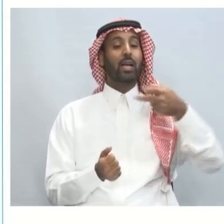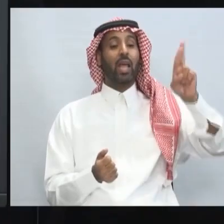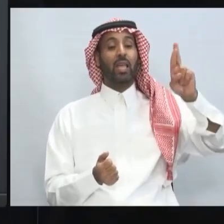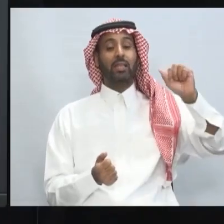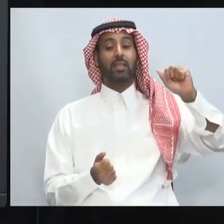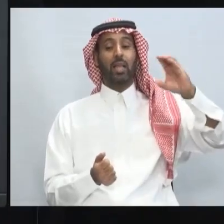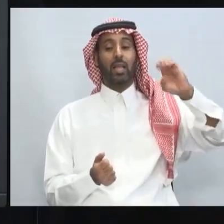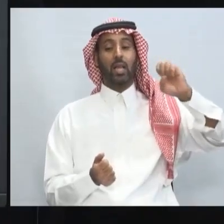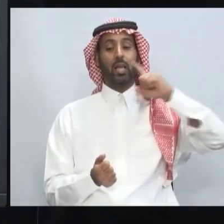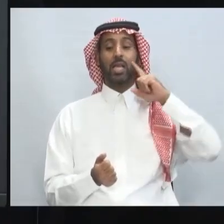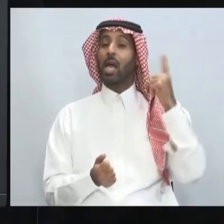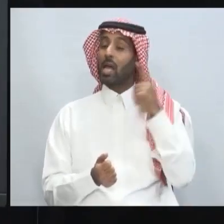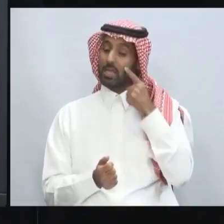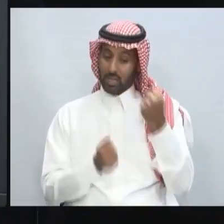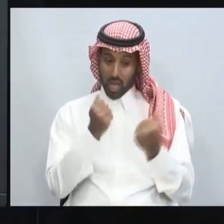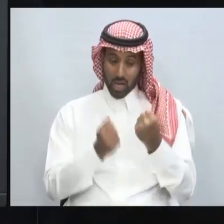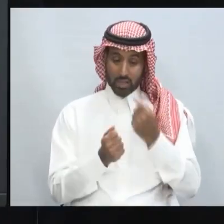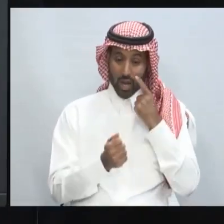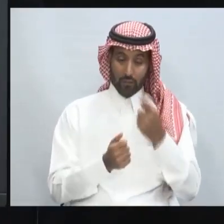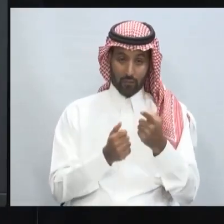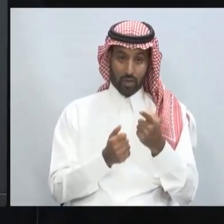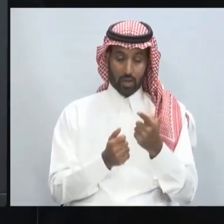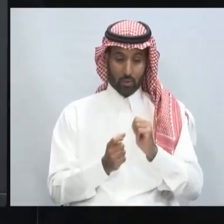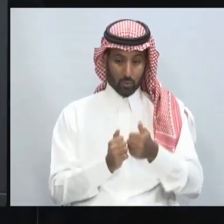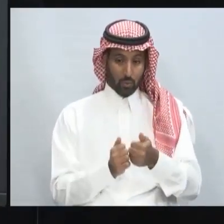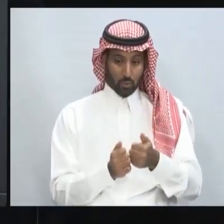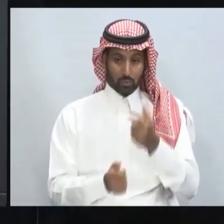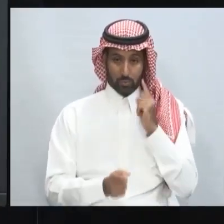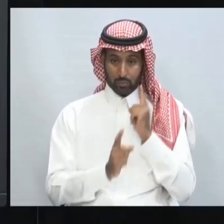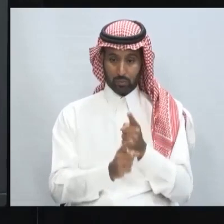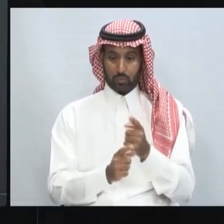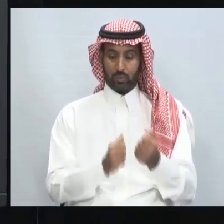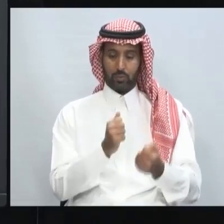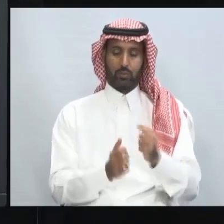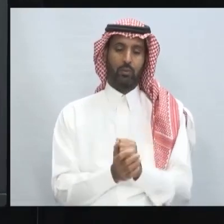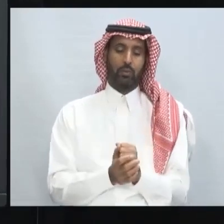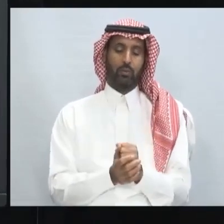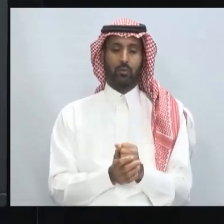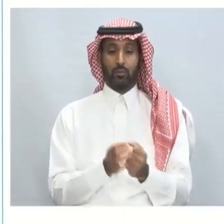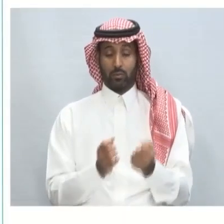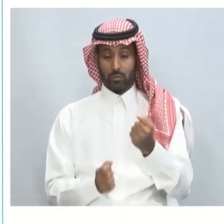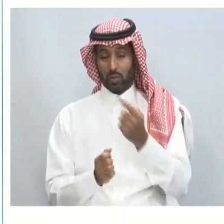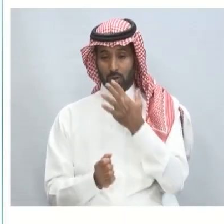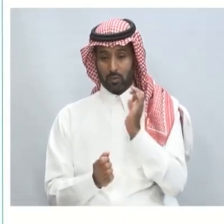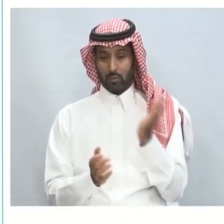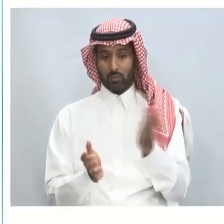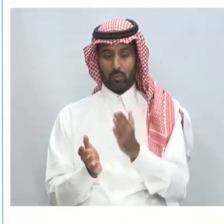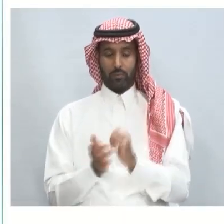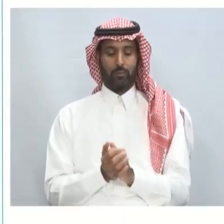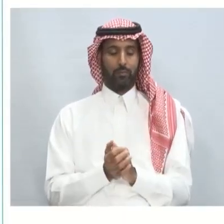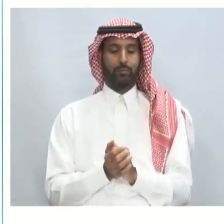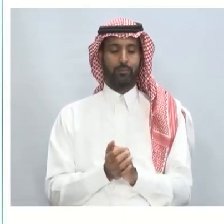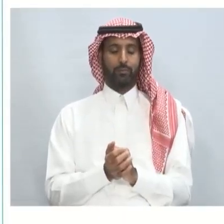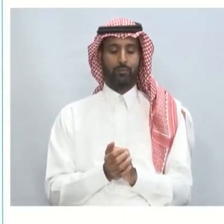itself, race car driver, of course you can guess the definition here. So this is an easy one. Which one is